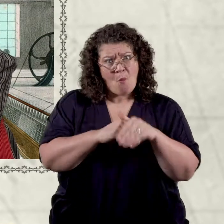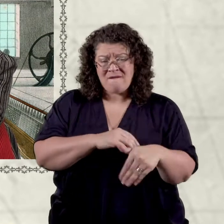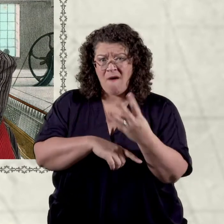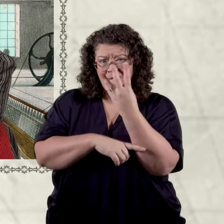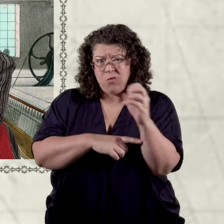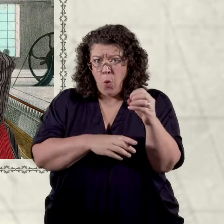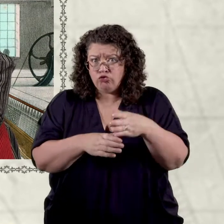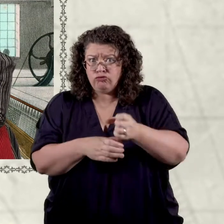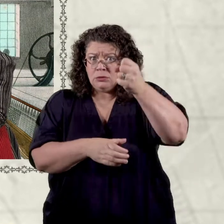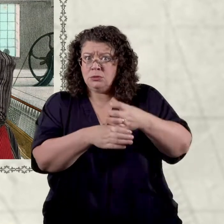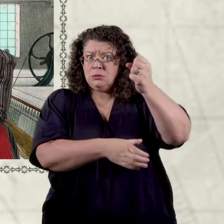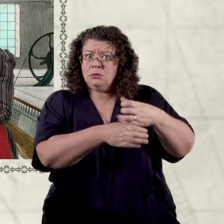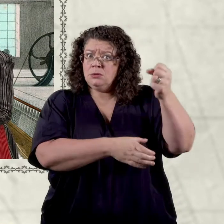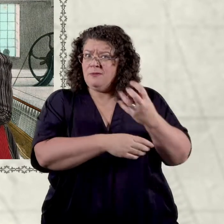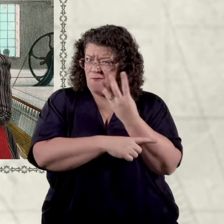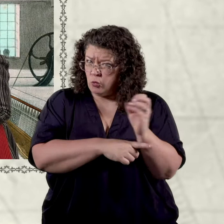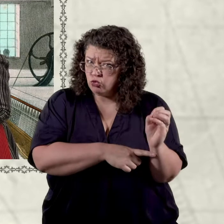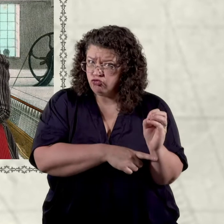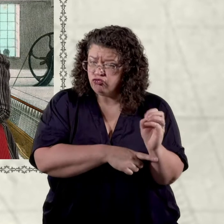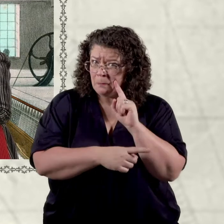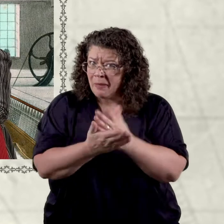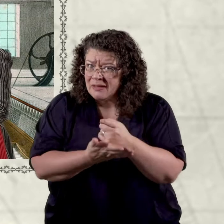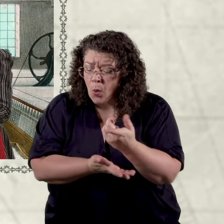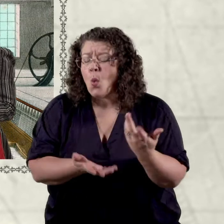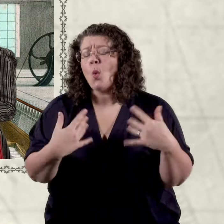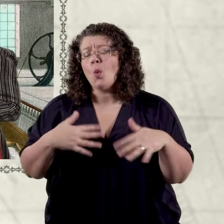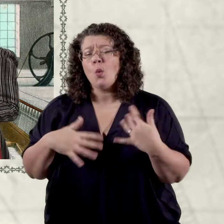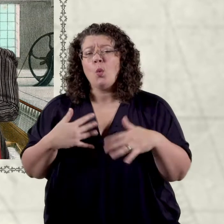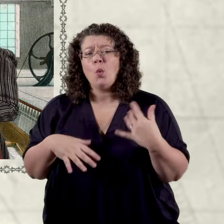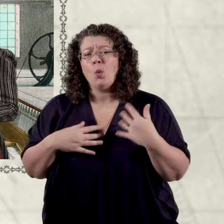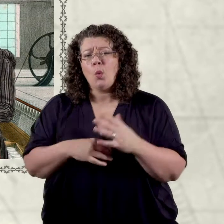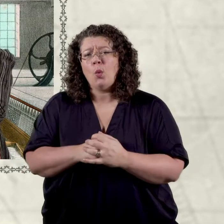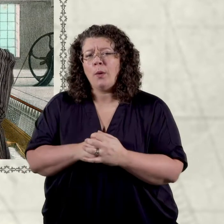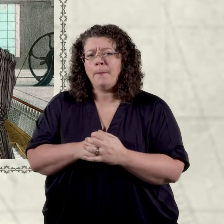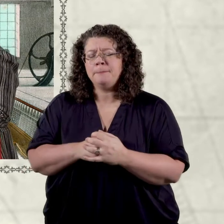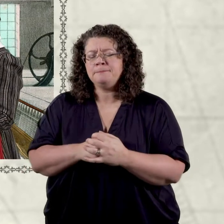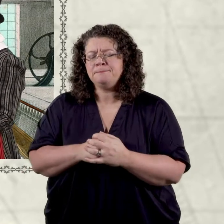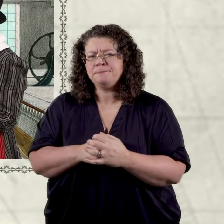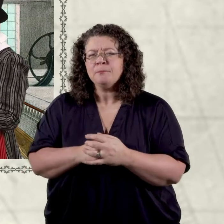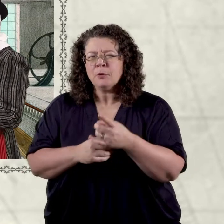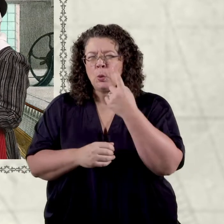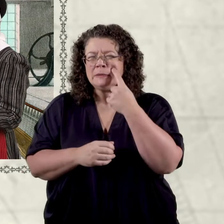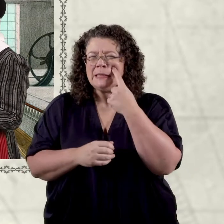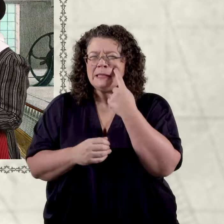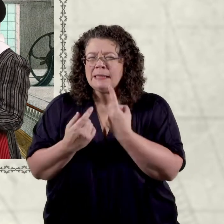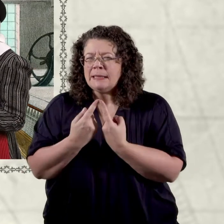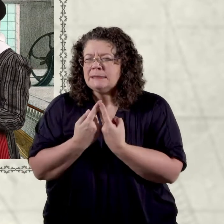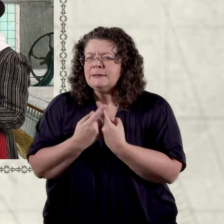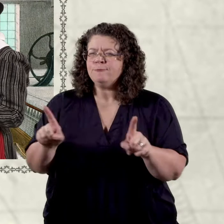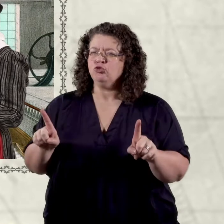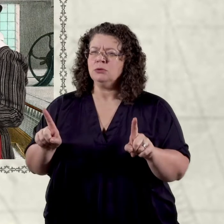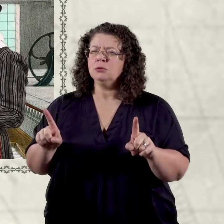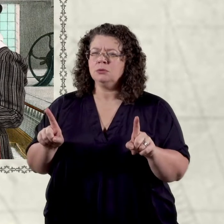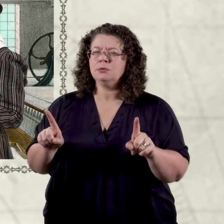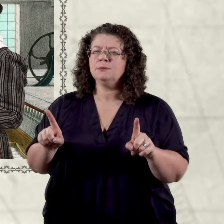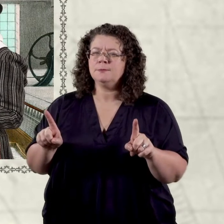time, over 400 rolls. Can you believe it? Amazing. And look, you can see the